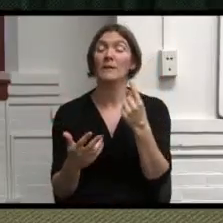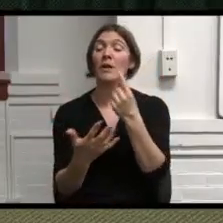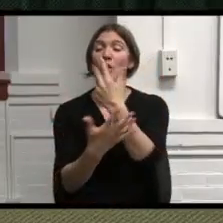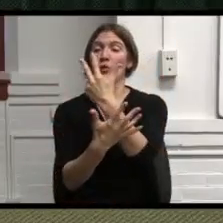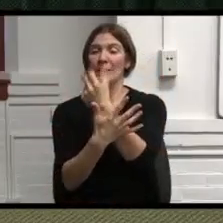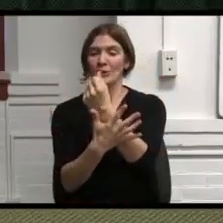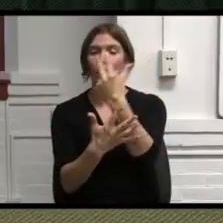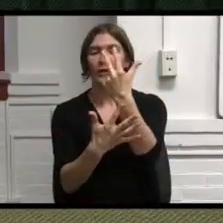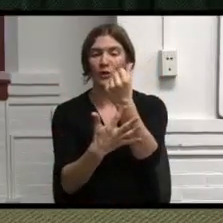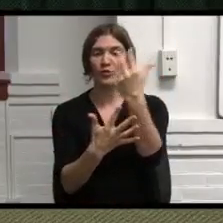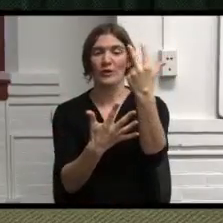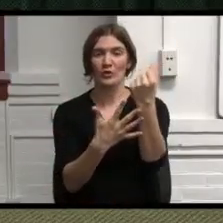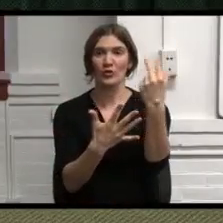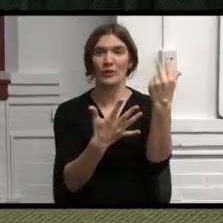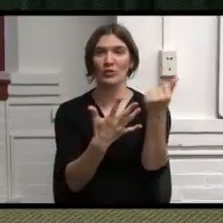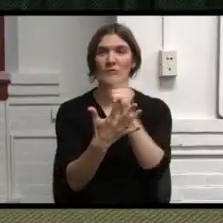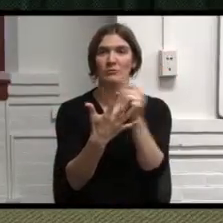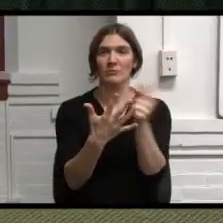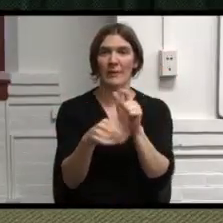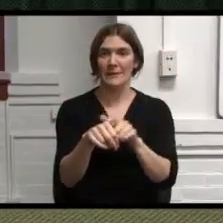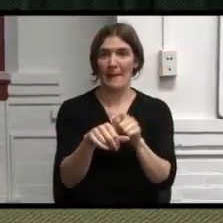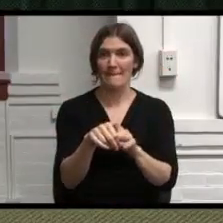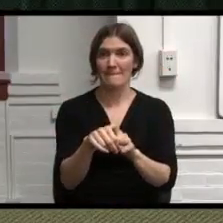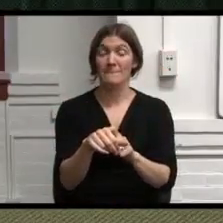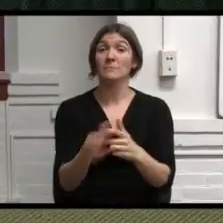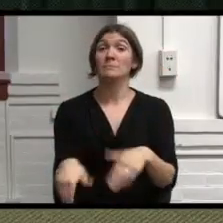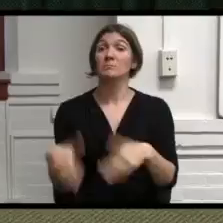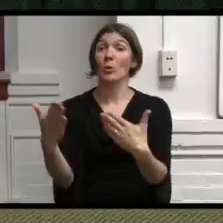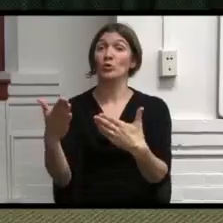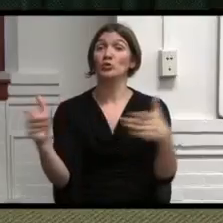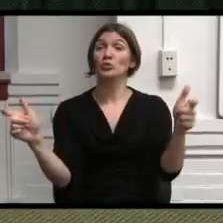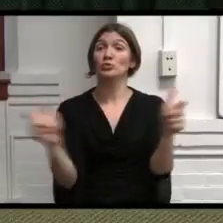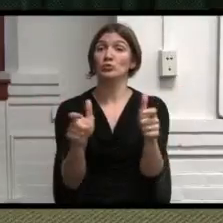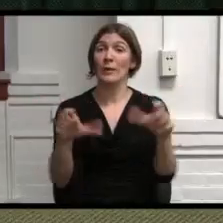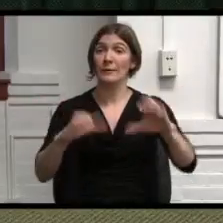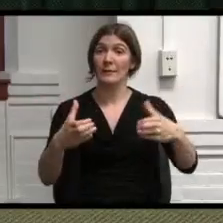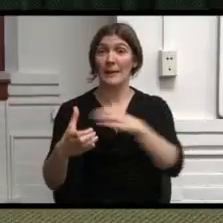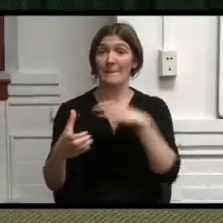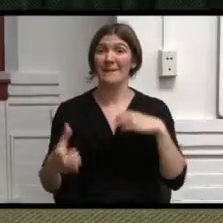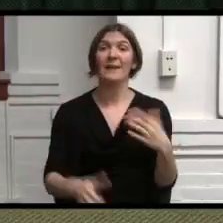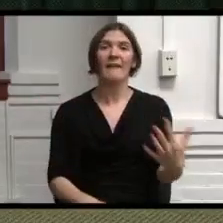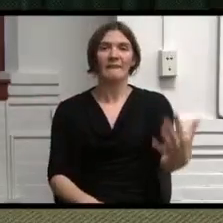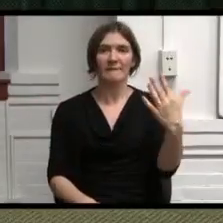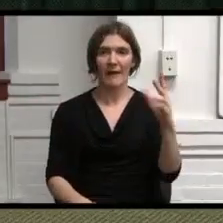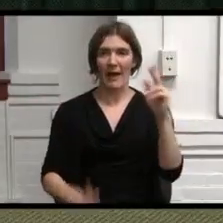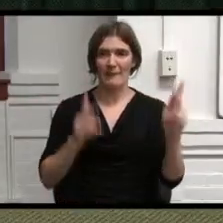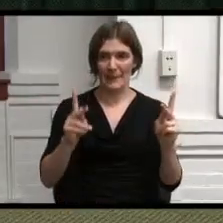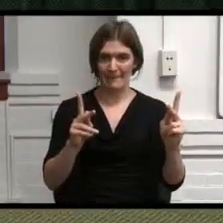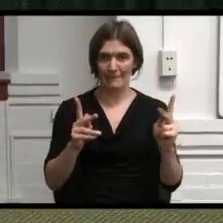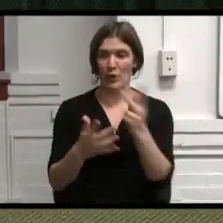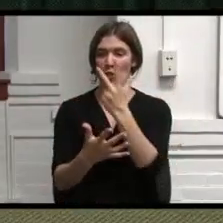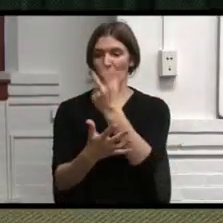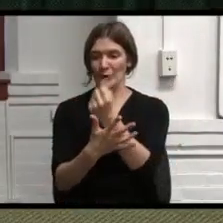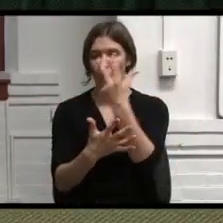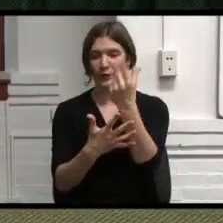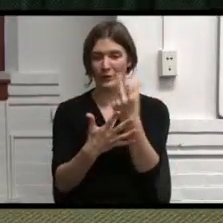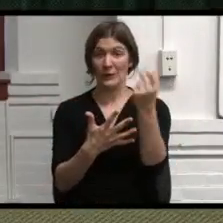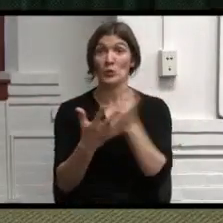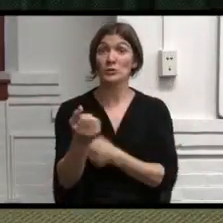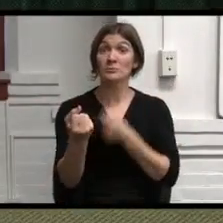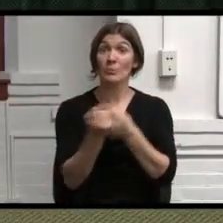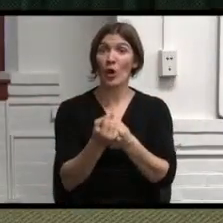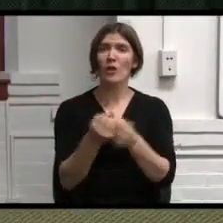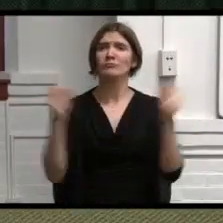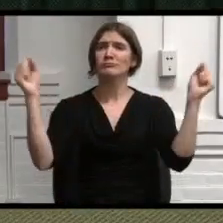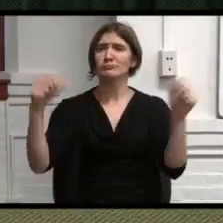terms. okay, we have a motion to reduce the number of seats on the cemetery committee to 5 with staggered 3-year terms. All in favor?